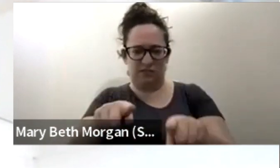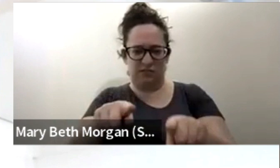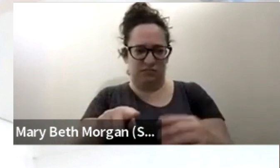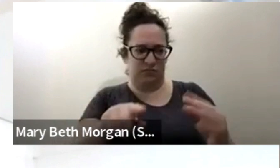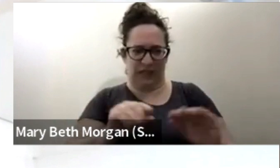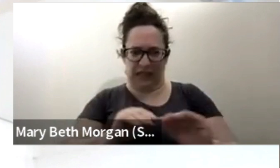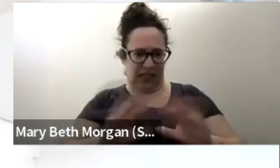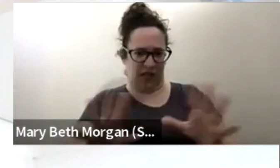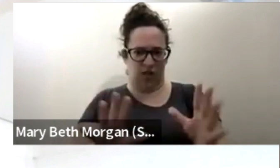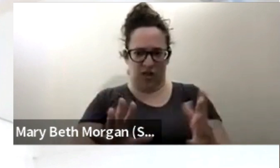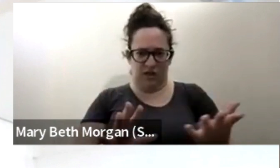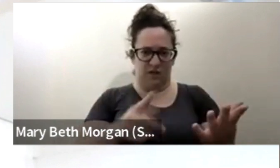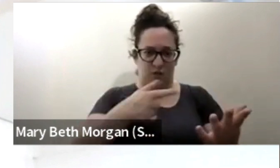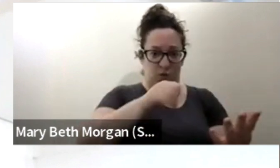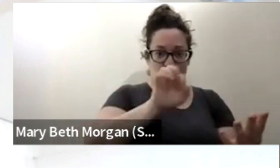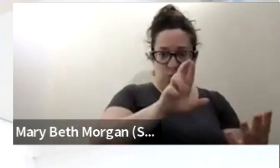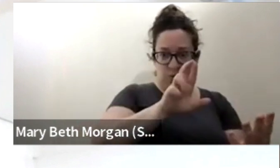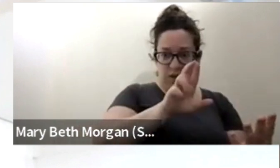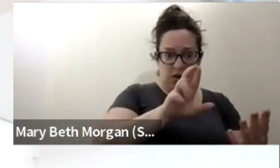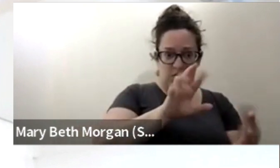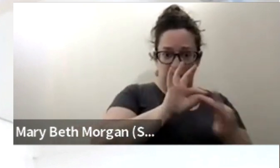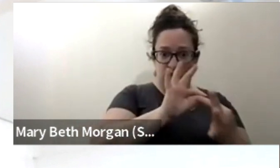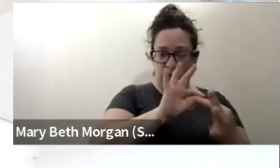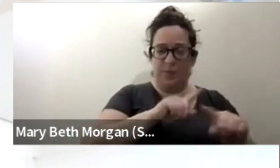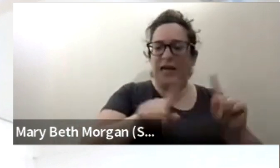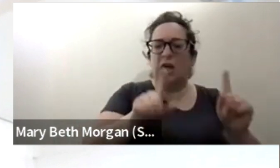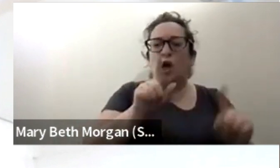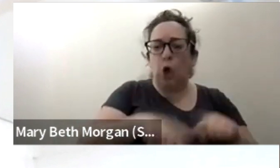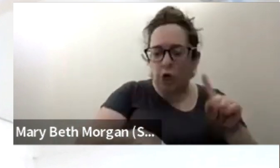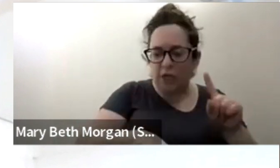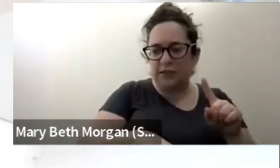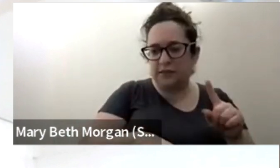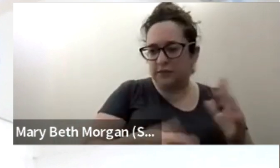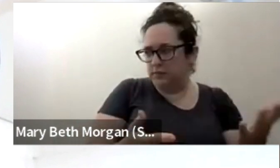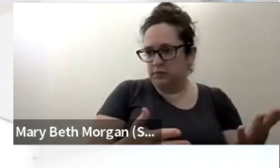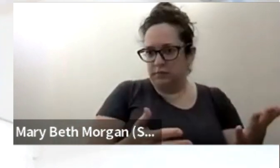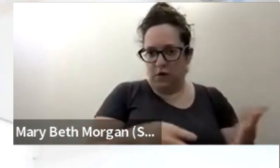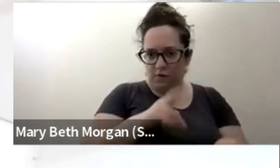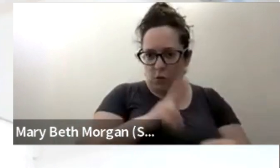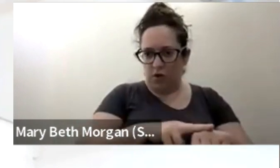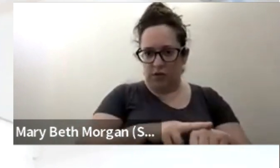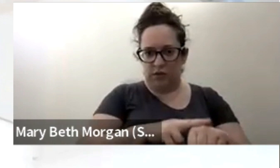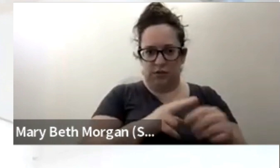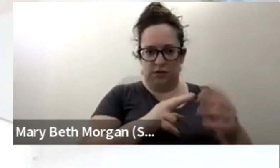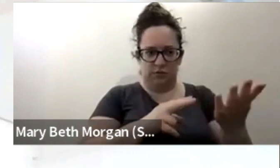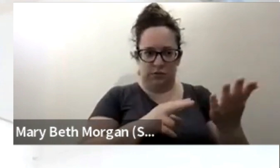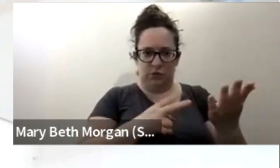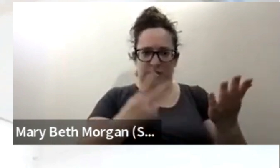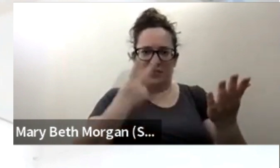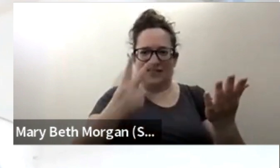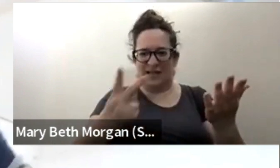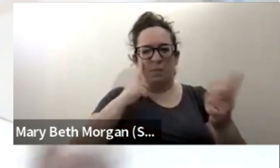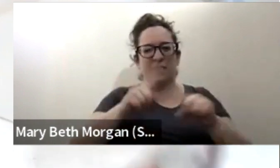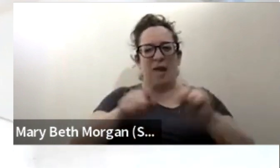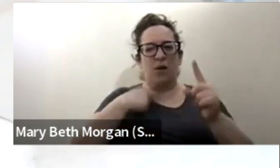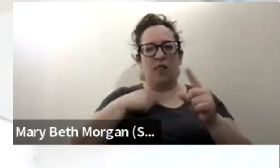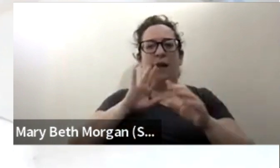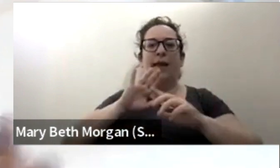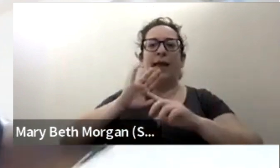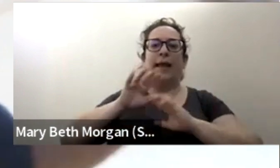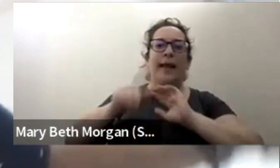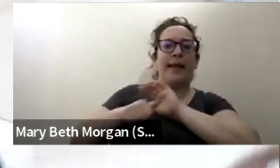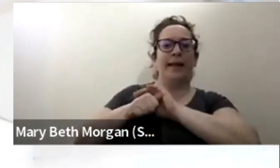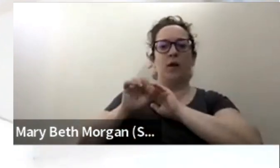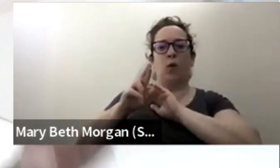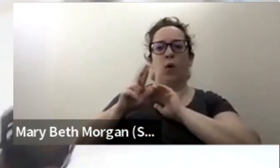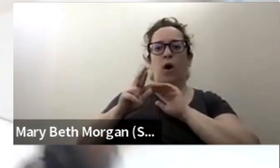just as in Tennessee Williams was clearly writing queer relationships in some of the plays, but couldn't, even though gay characters are always there,